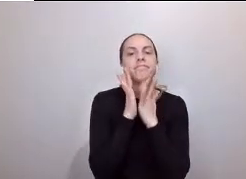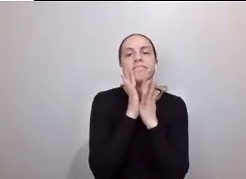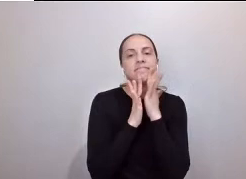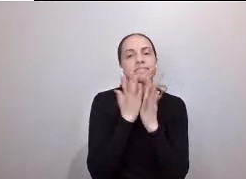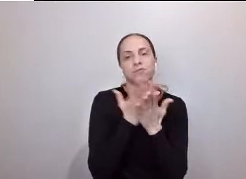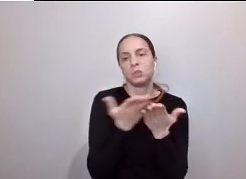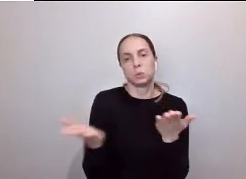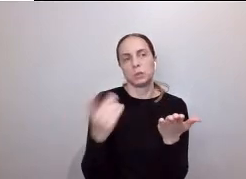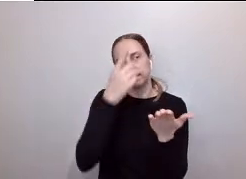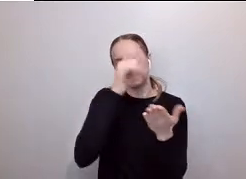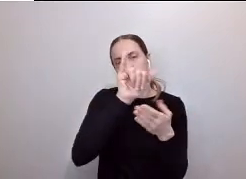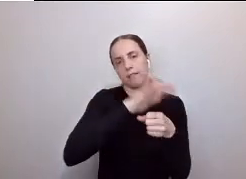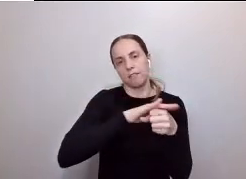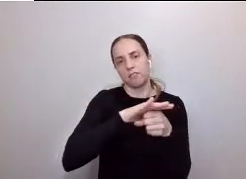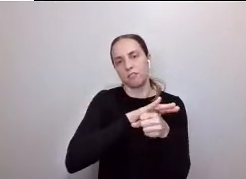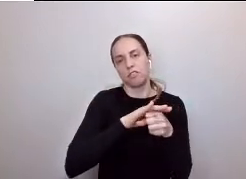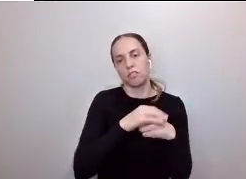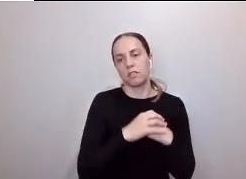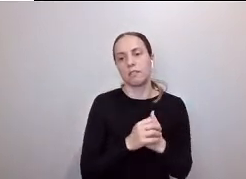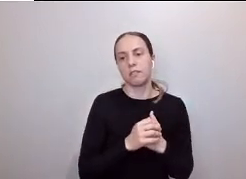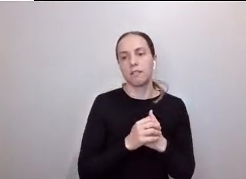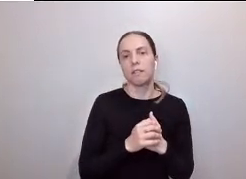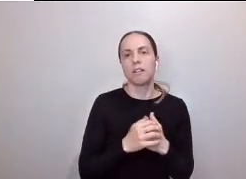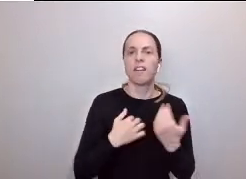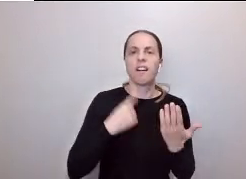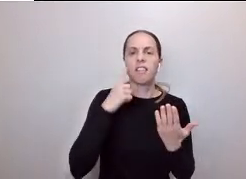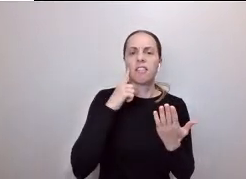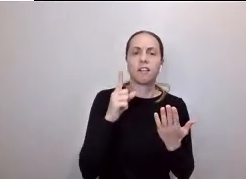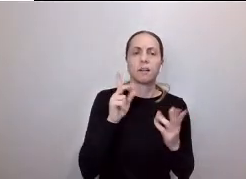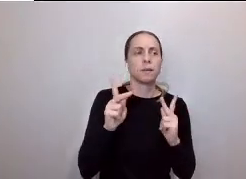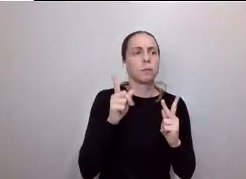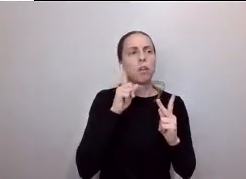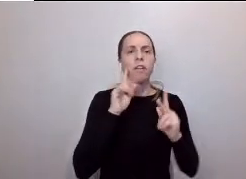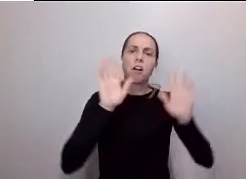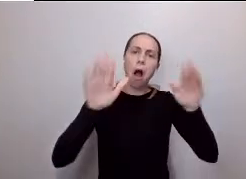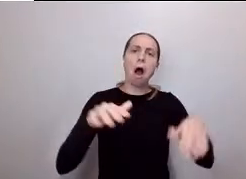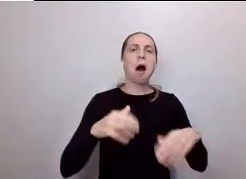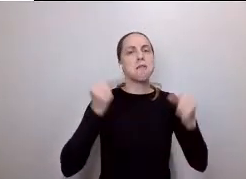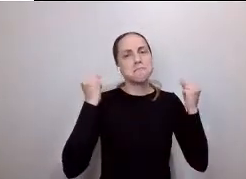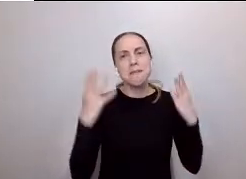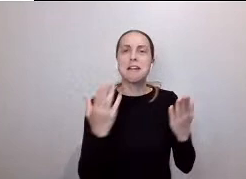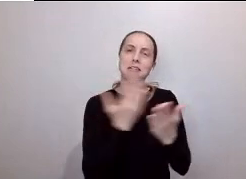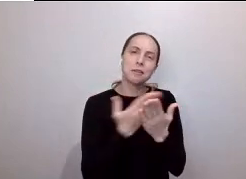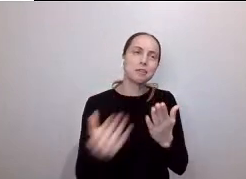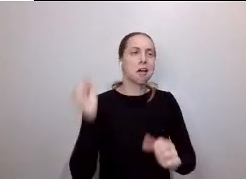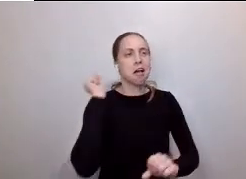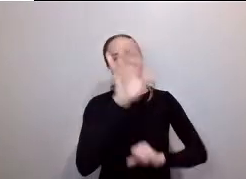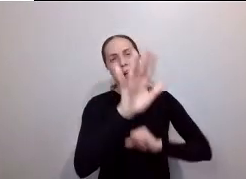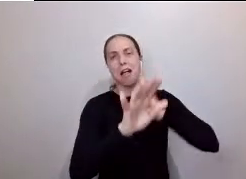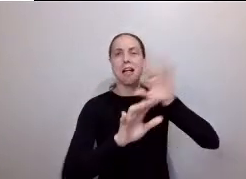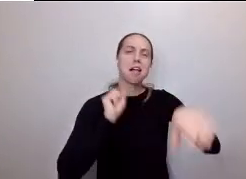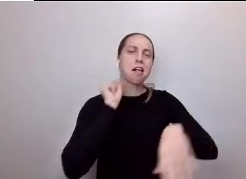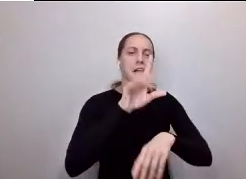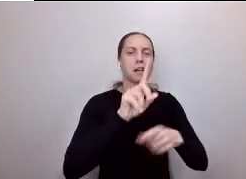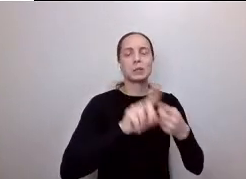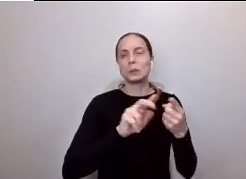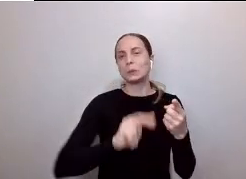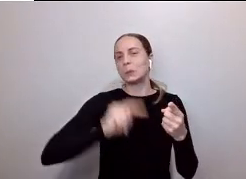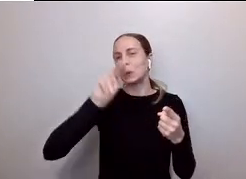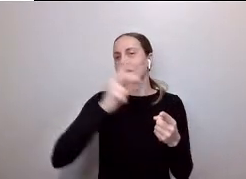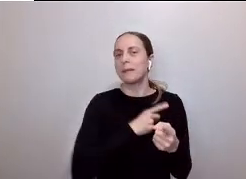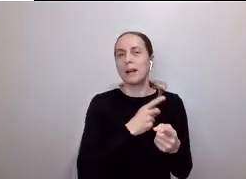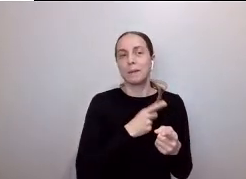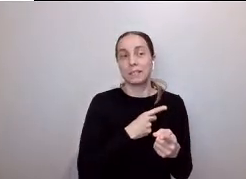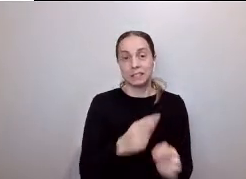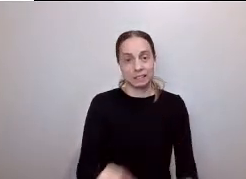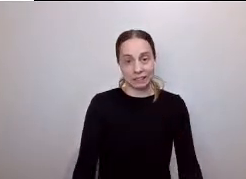general misconception that a ton of resources are just constantly being dumped in North Minneapolis. And if that's the case, we're not seeing it north of Lowry. So this